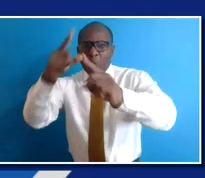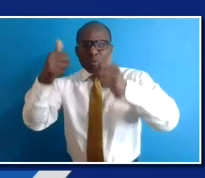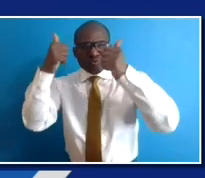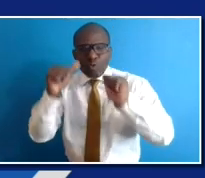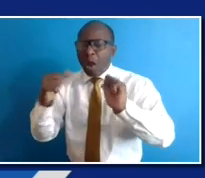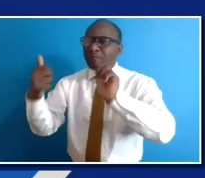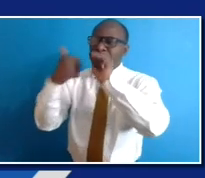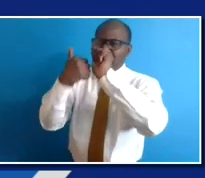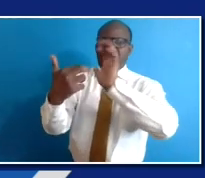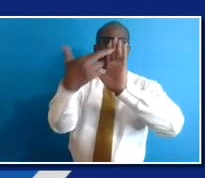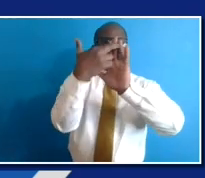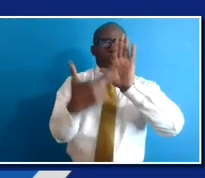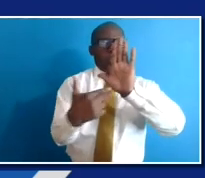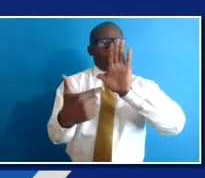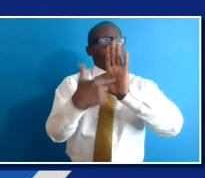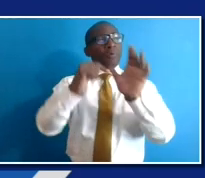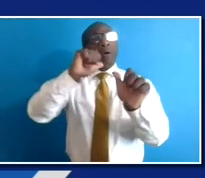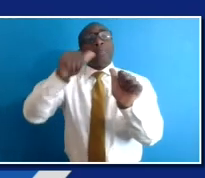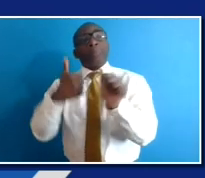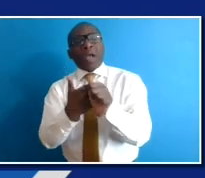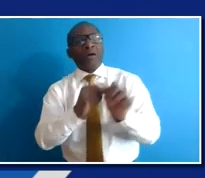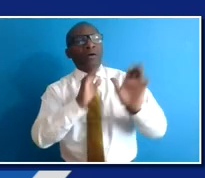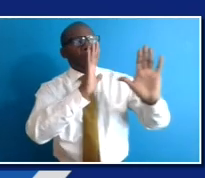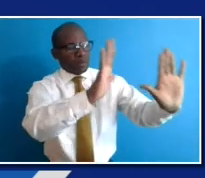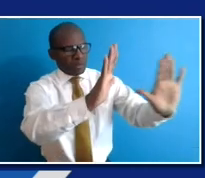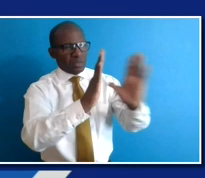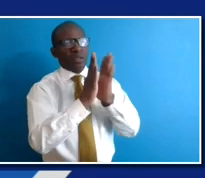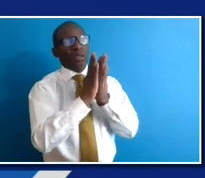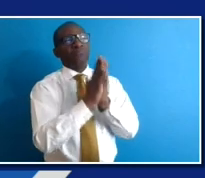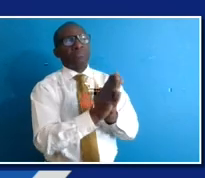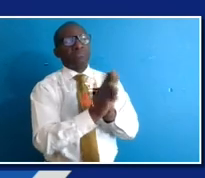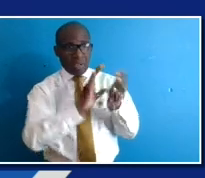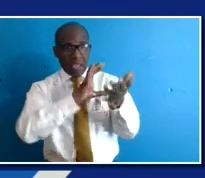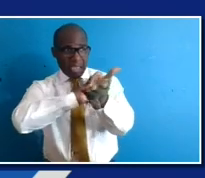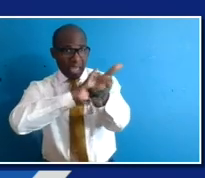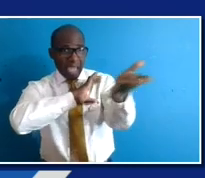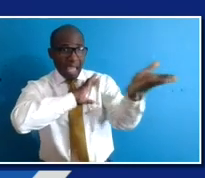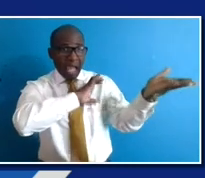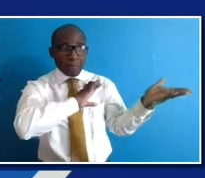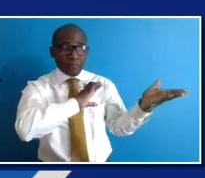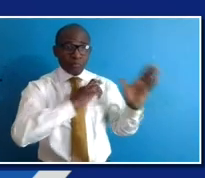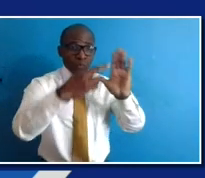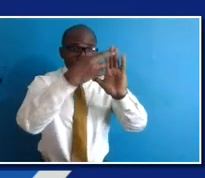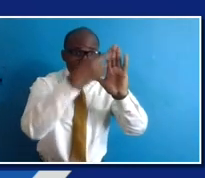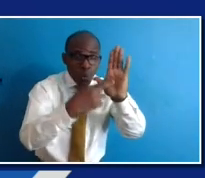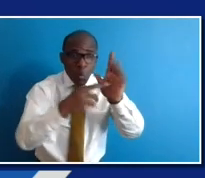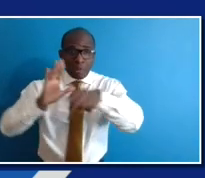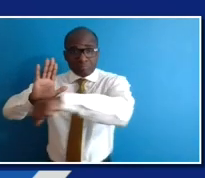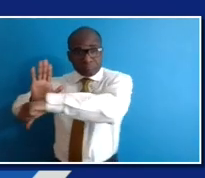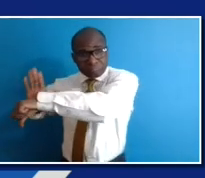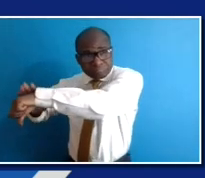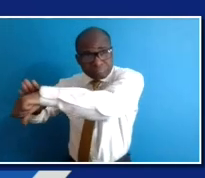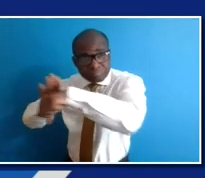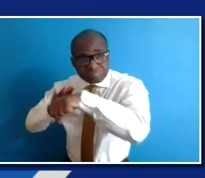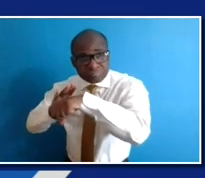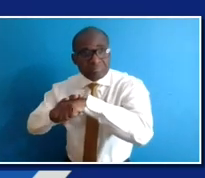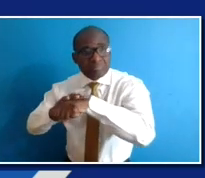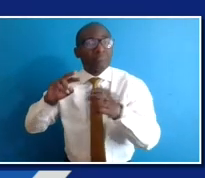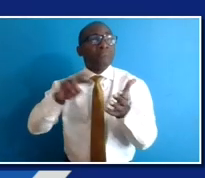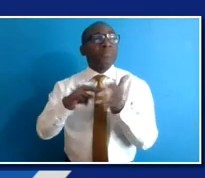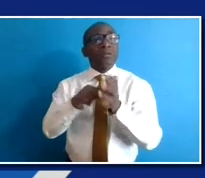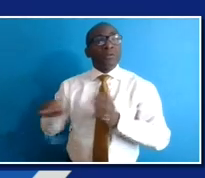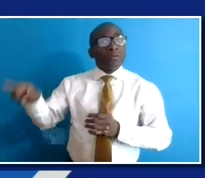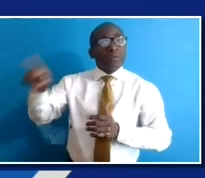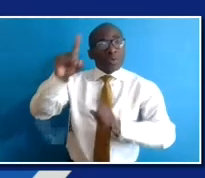way, but because we know if they use masks and they socially distance, we reduce the possibility of the spread. That's the mission. The mission is to put these things away